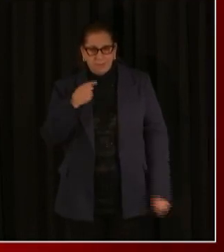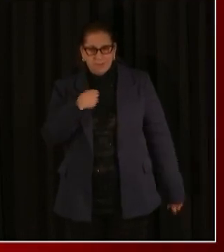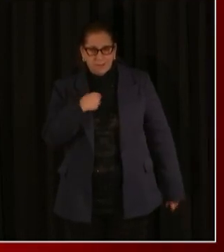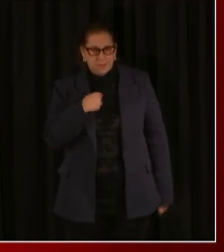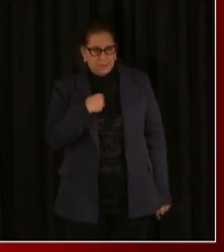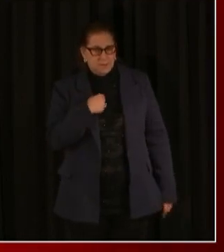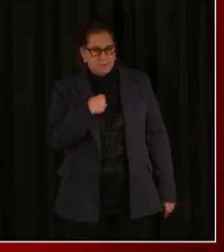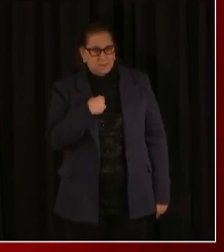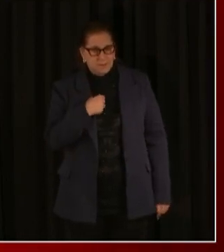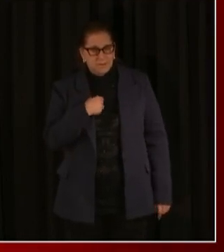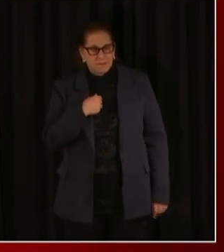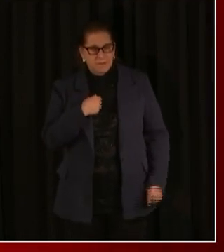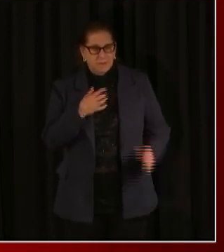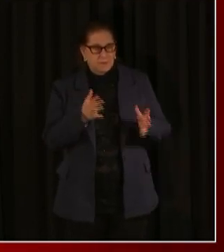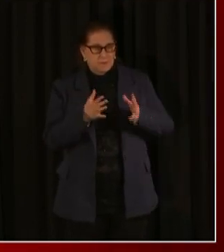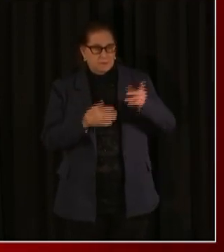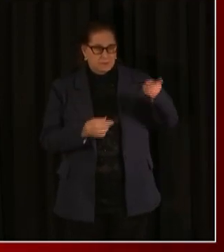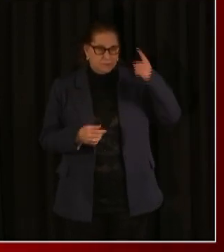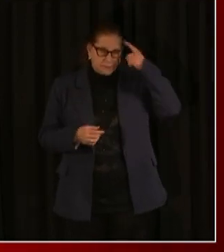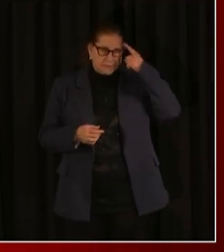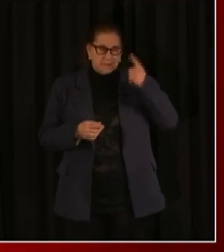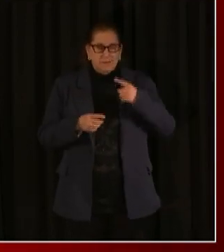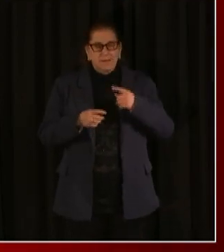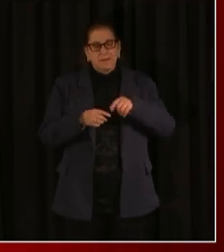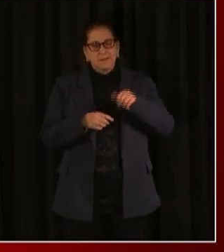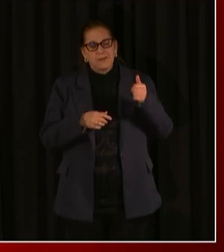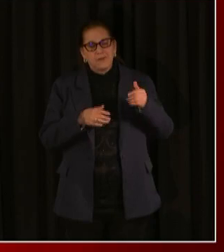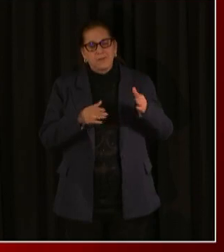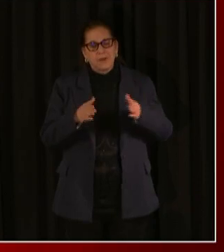I encourage you to think of ways to do that.